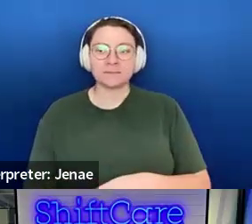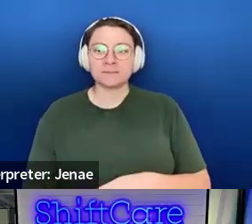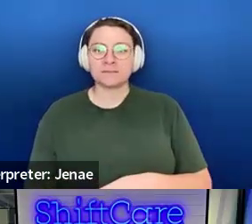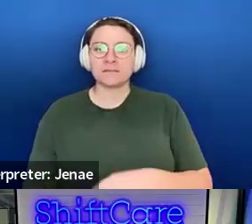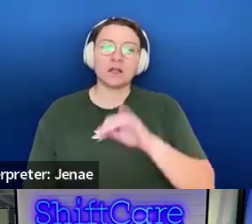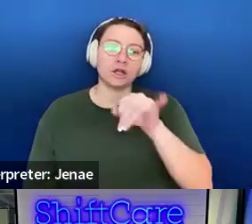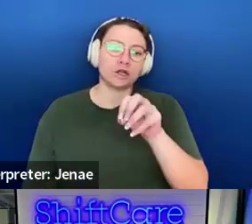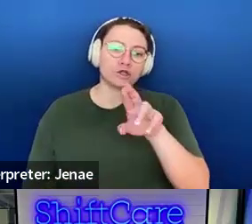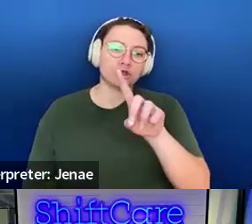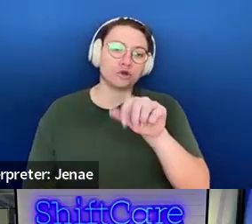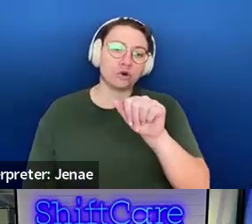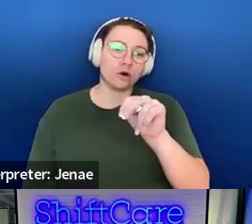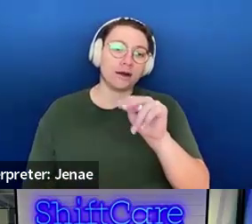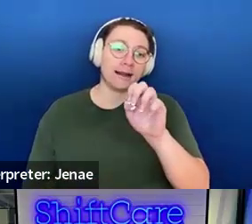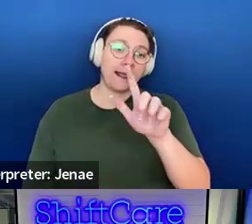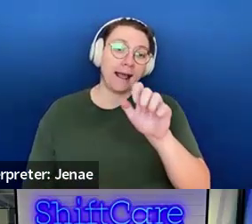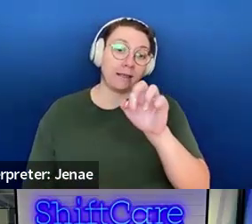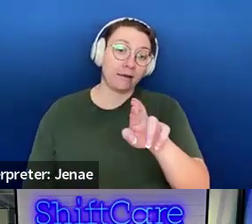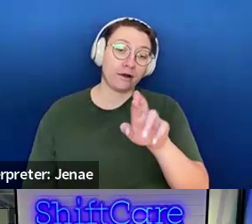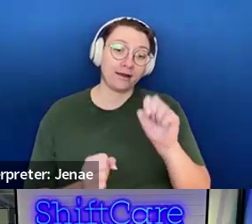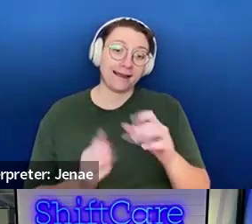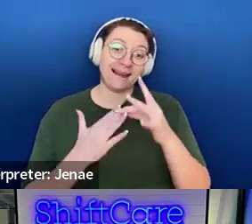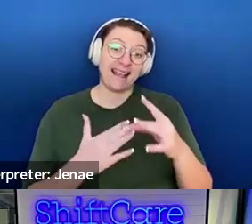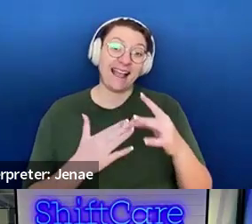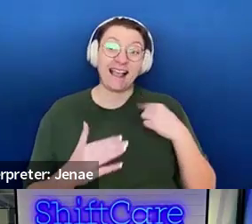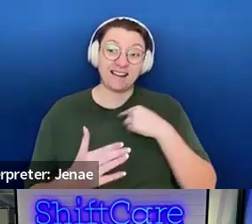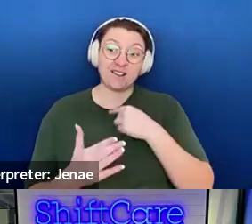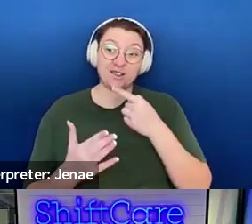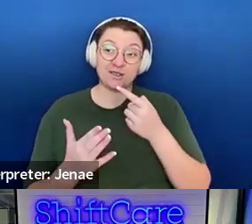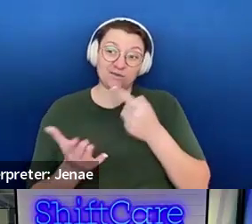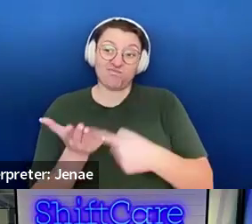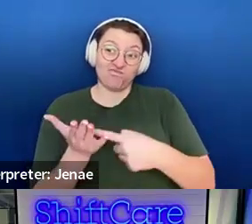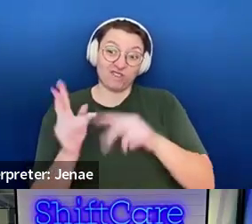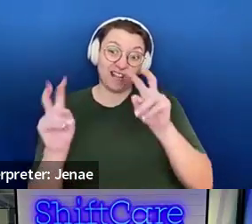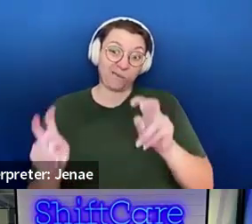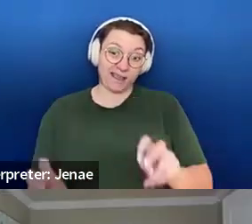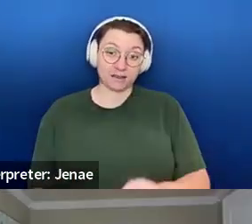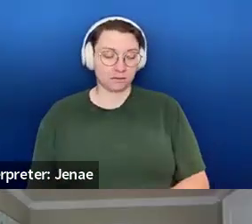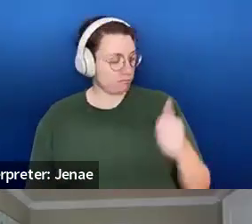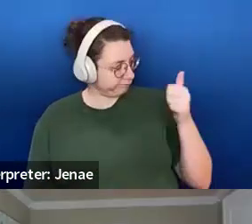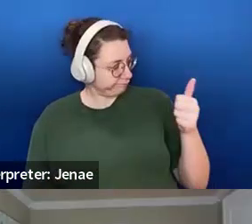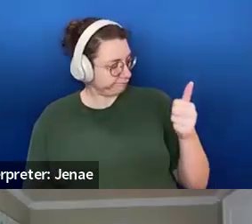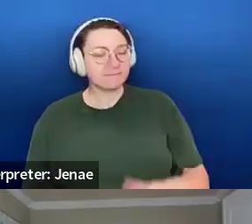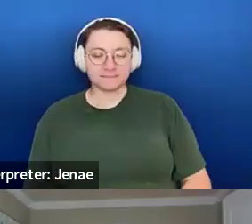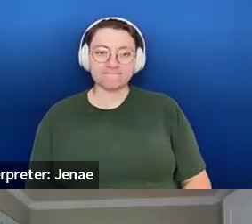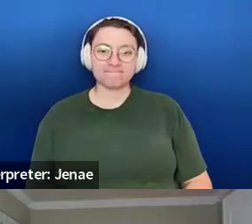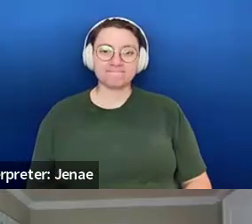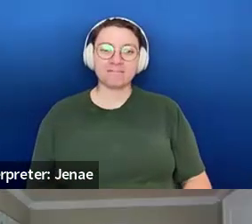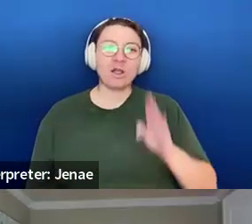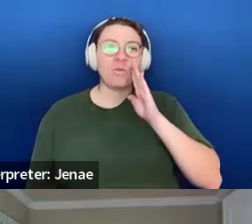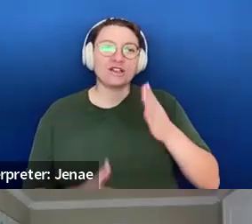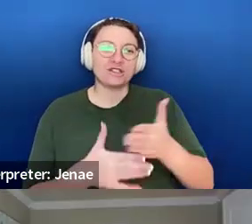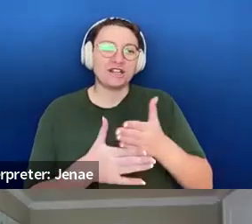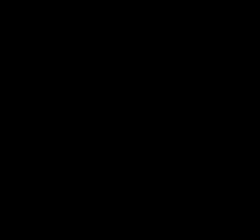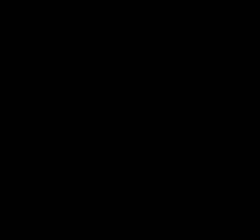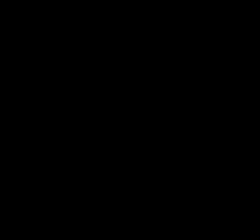Jordan Eller to guide us through another few little topics here. Okay, that sounds great. All right, folks, I'm going to share my screen so we